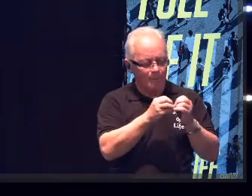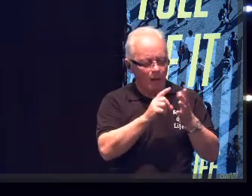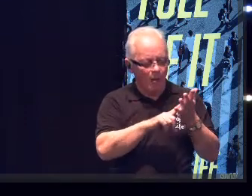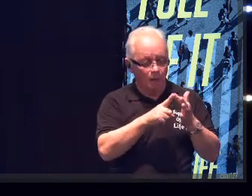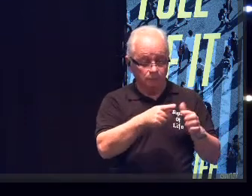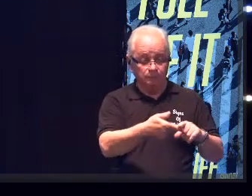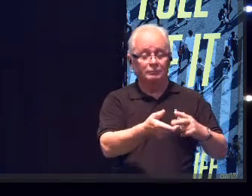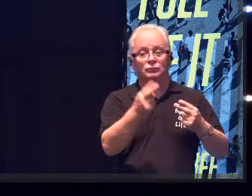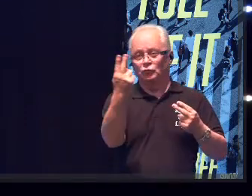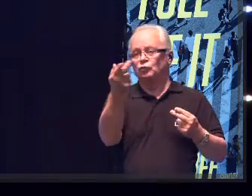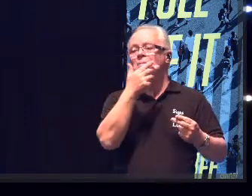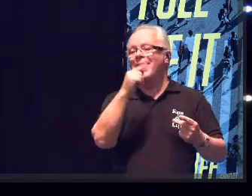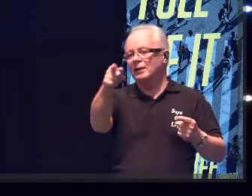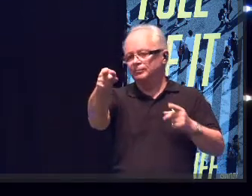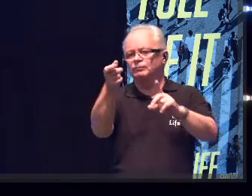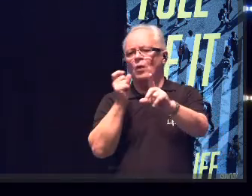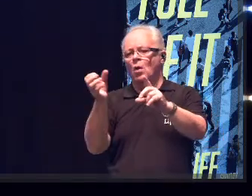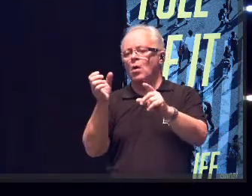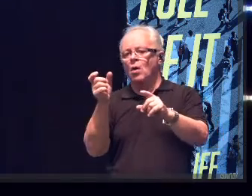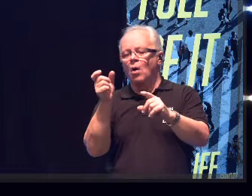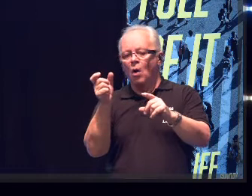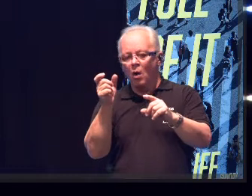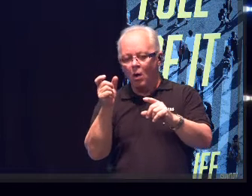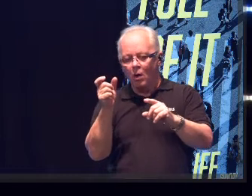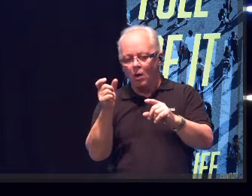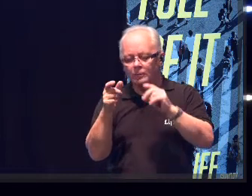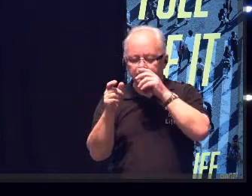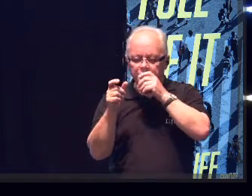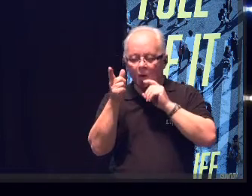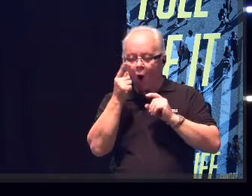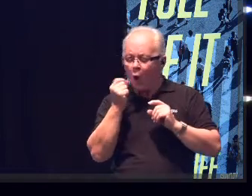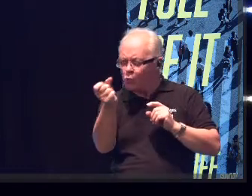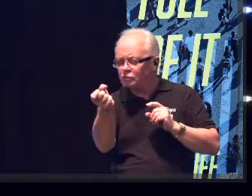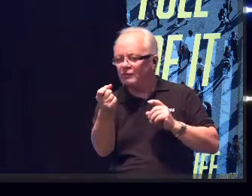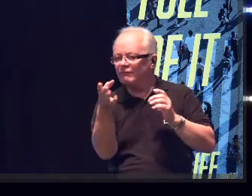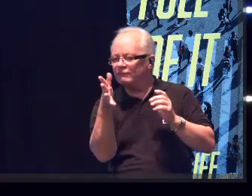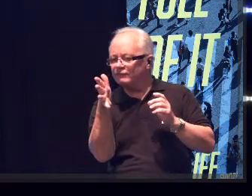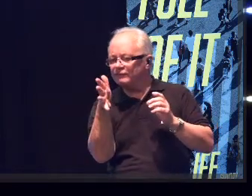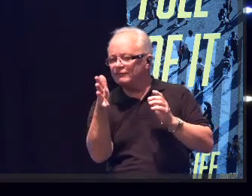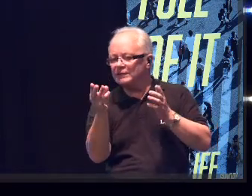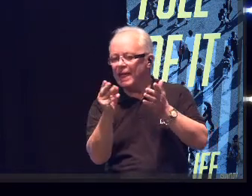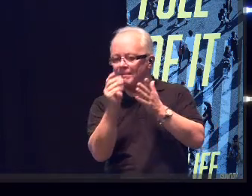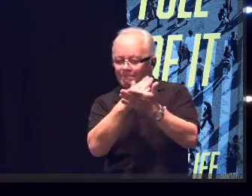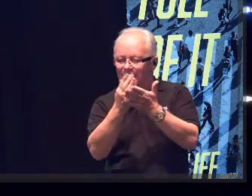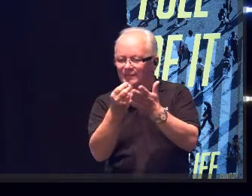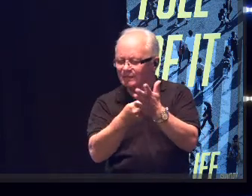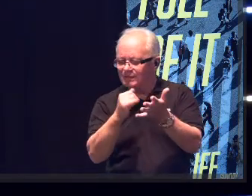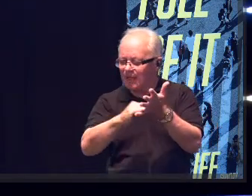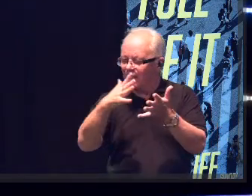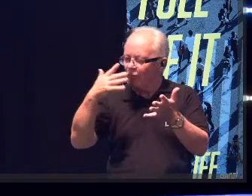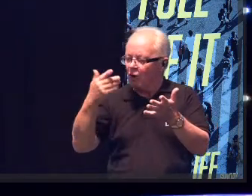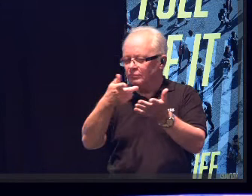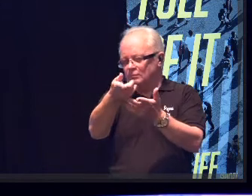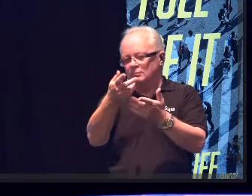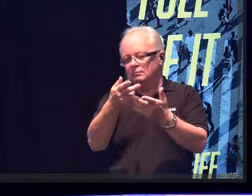owed 50 pieces of silver, and one had owed 500 pieces of silver to somebody. But the guy forgave their debt. And Jesus